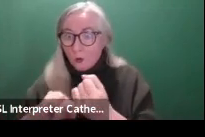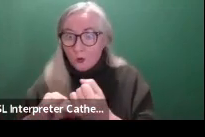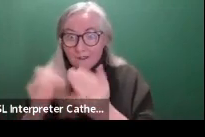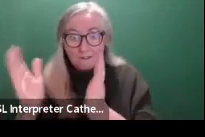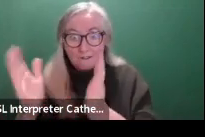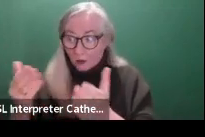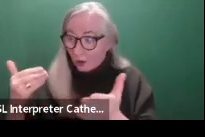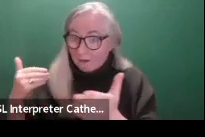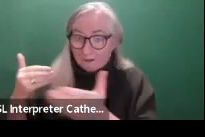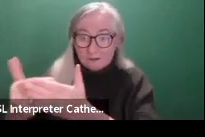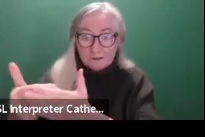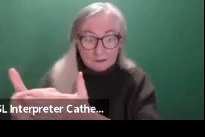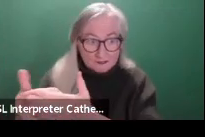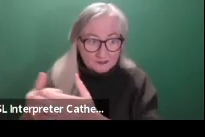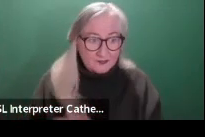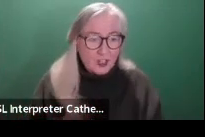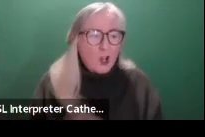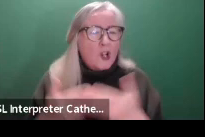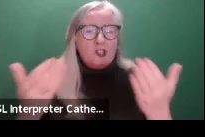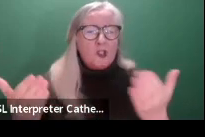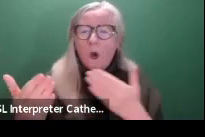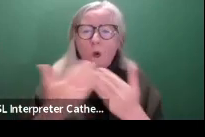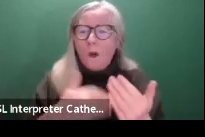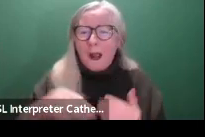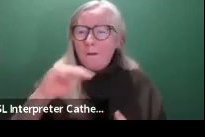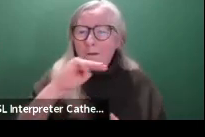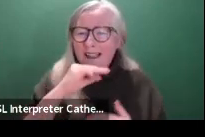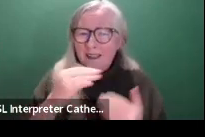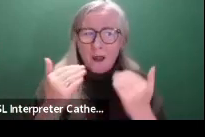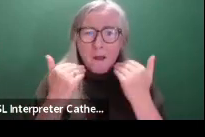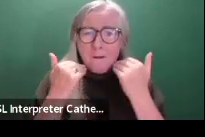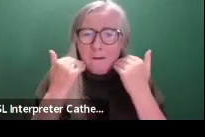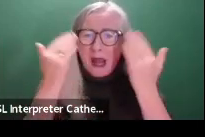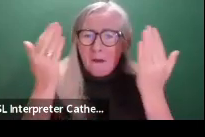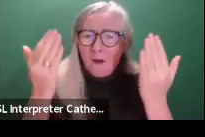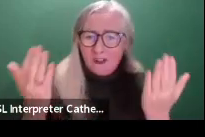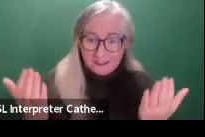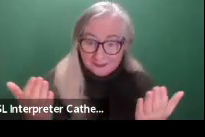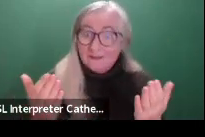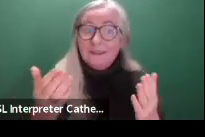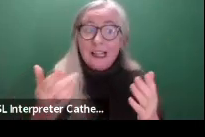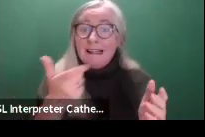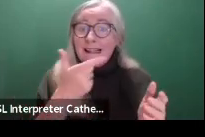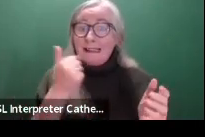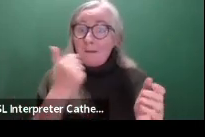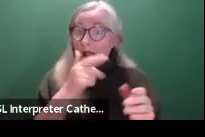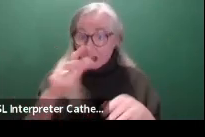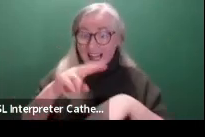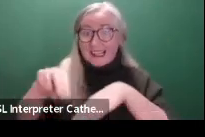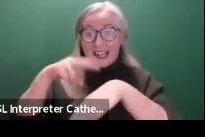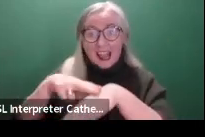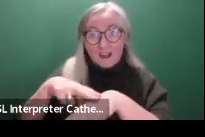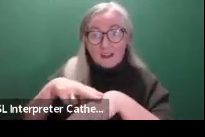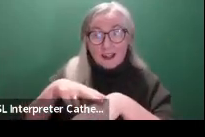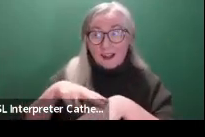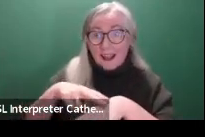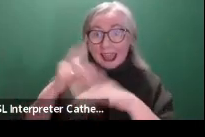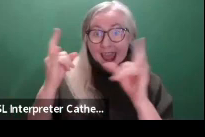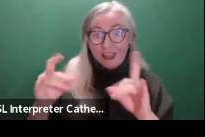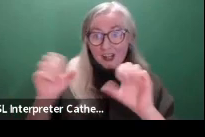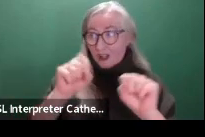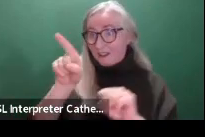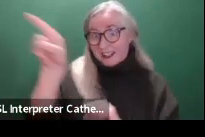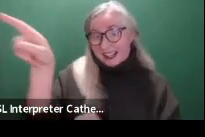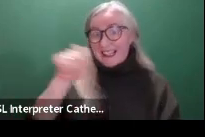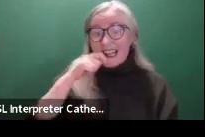So, what is menopause exactly? And quite simply, the National Health Service says